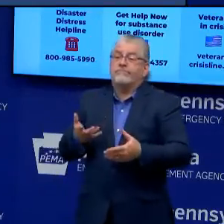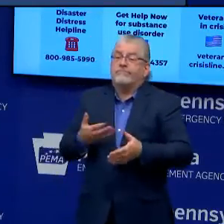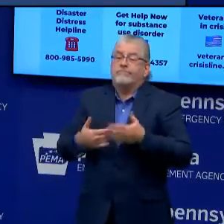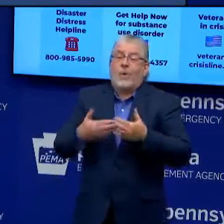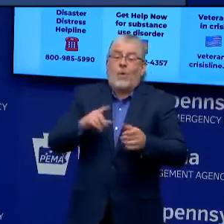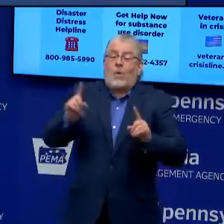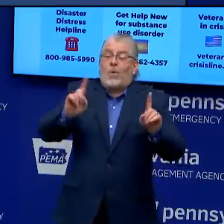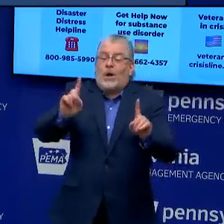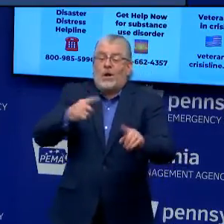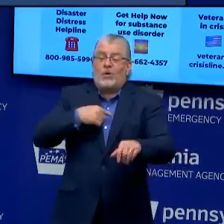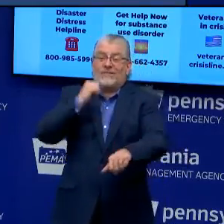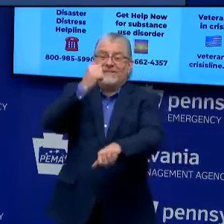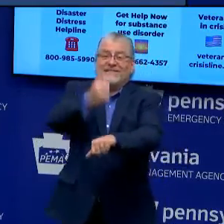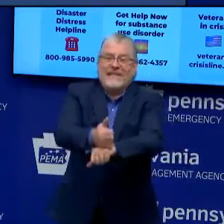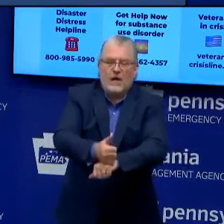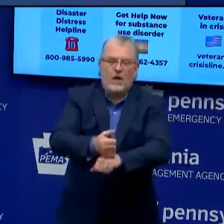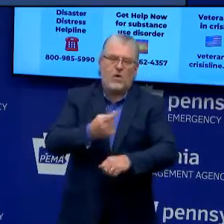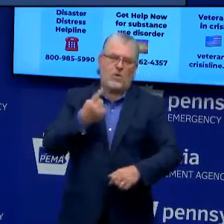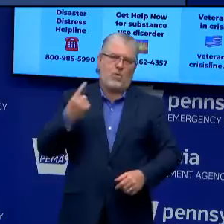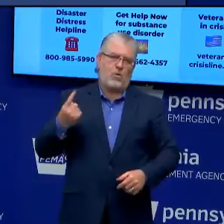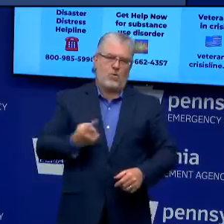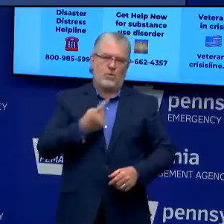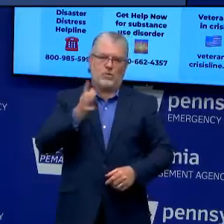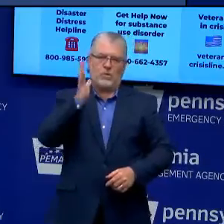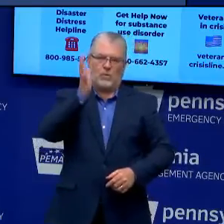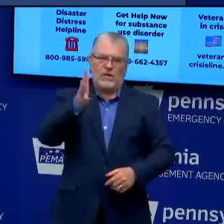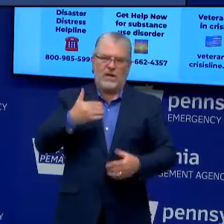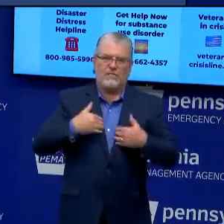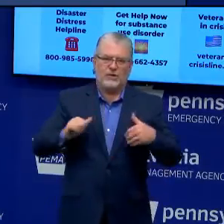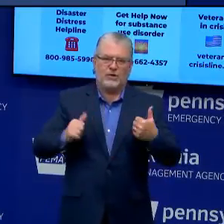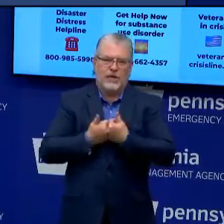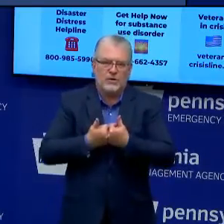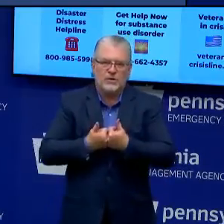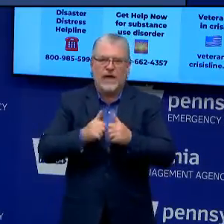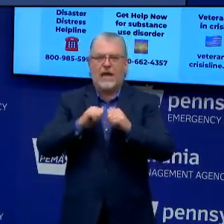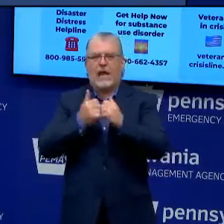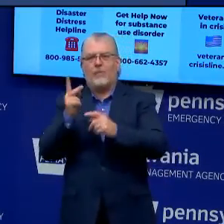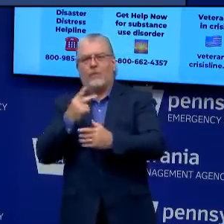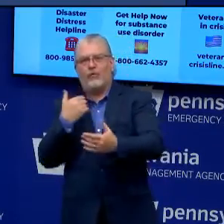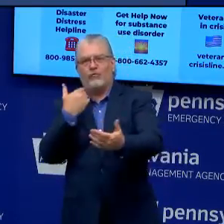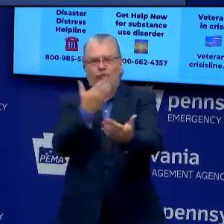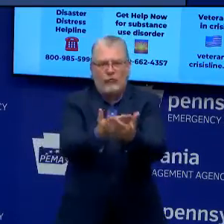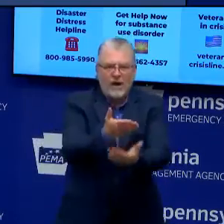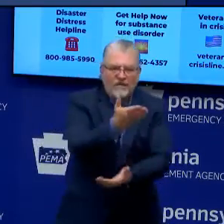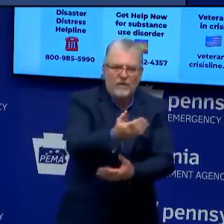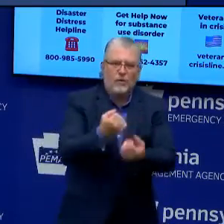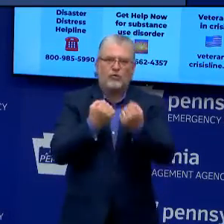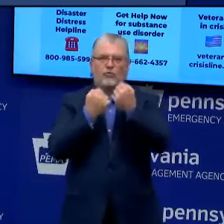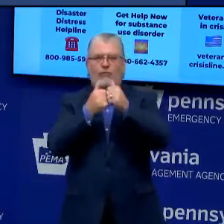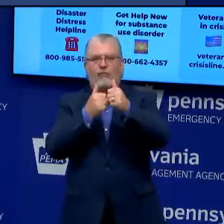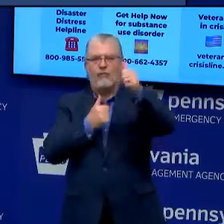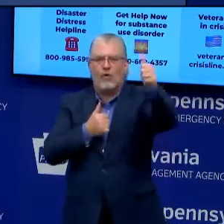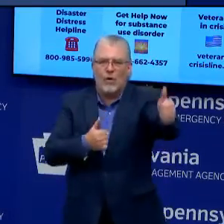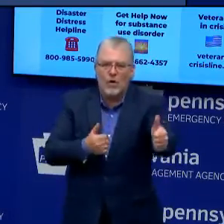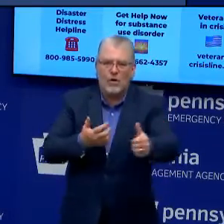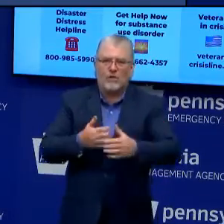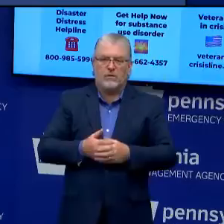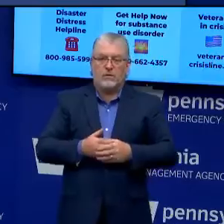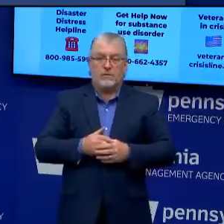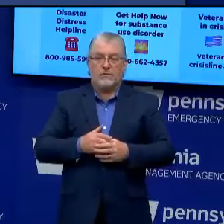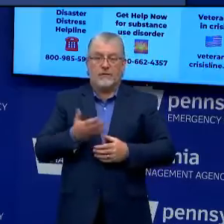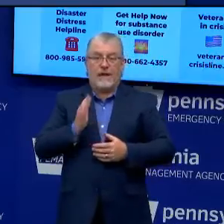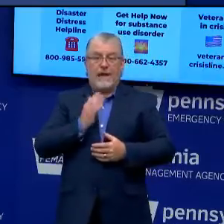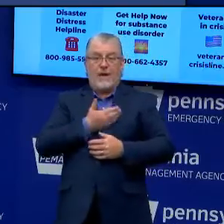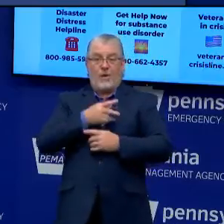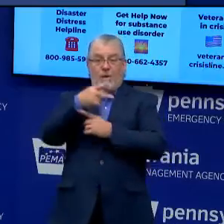challenges driving and getting to that site. Our team and PIMA's team thought very hard about that, but decided that